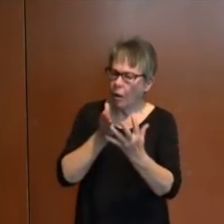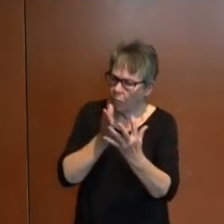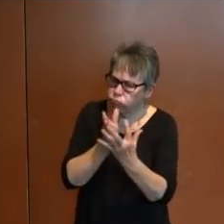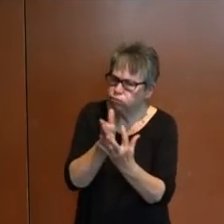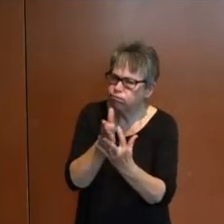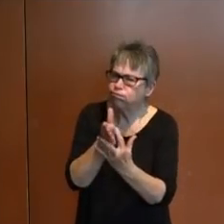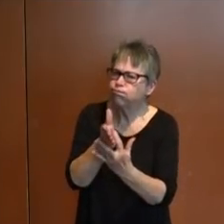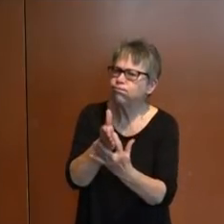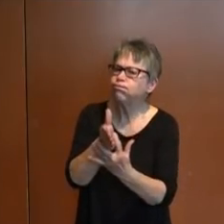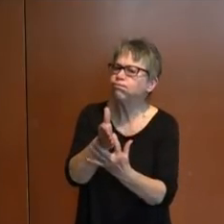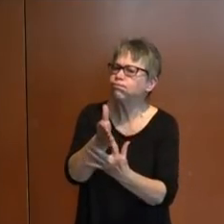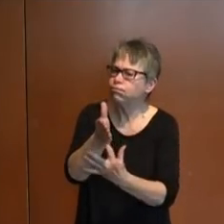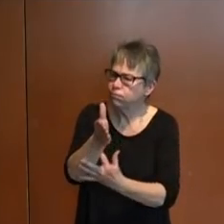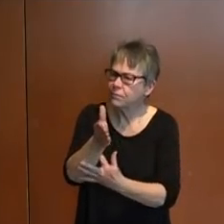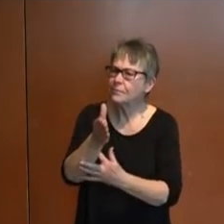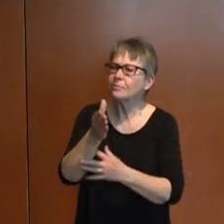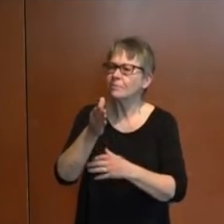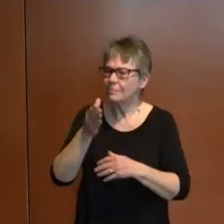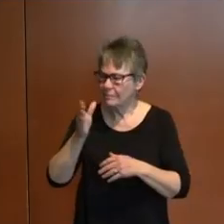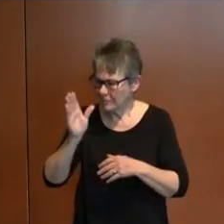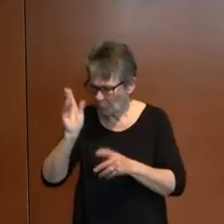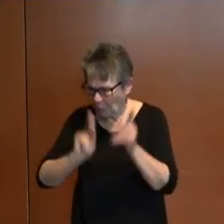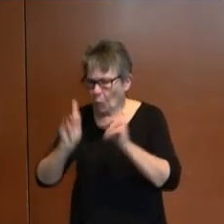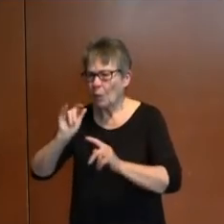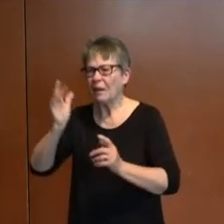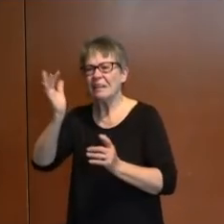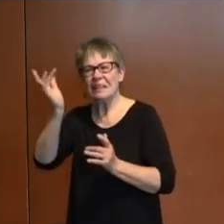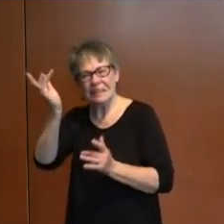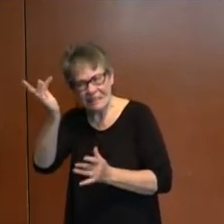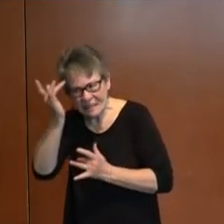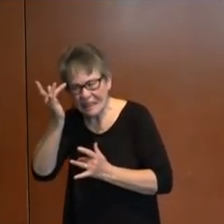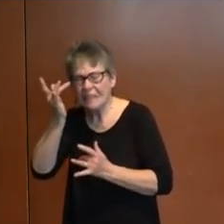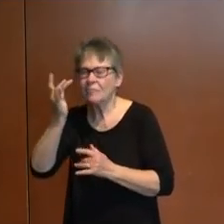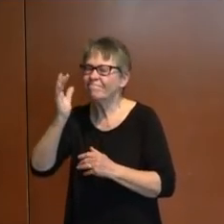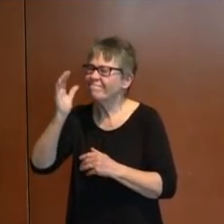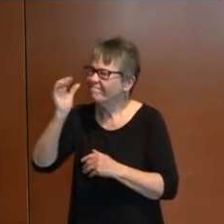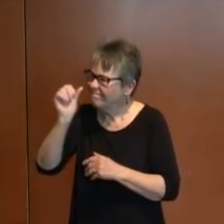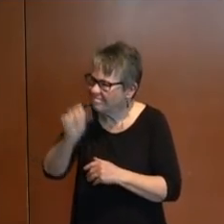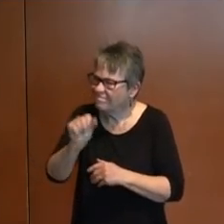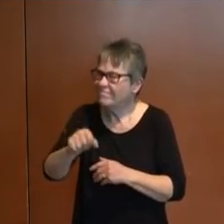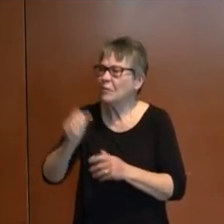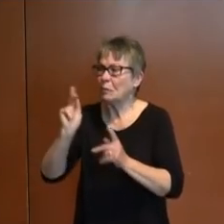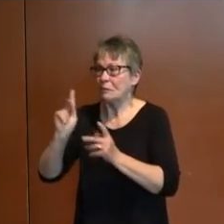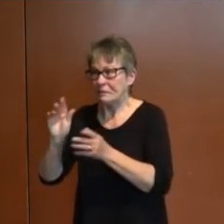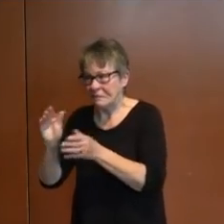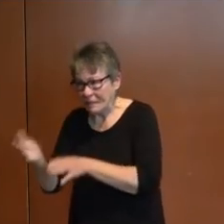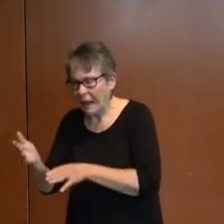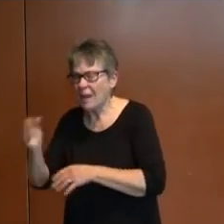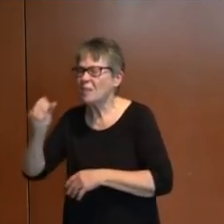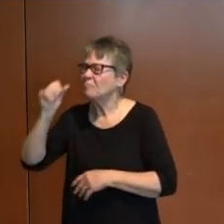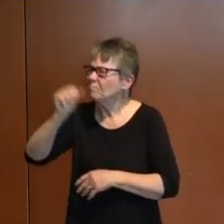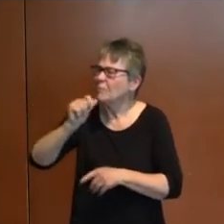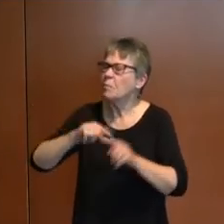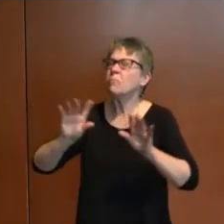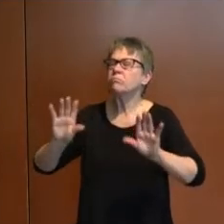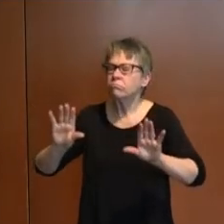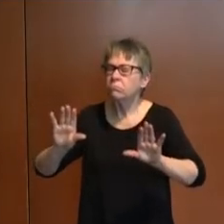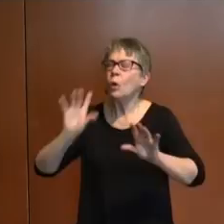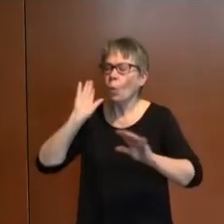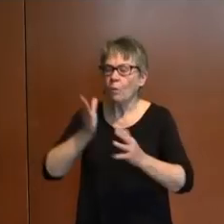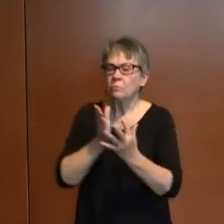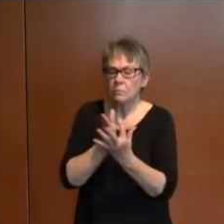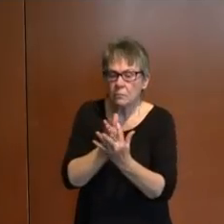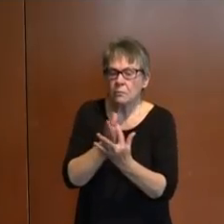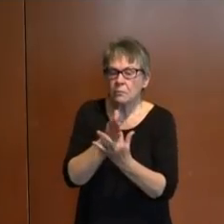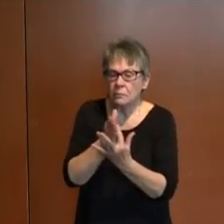each of the 9 million of us in our family, does their part, hangs together. that this is a war, and we accept that we win wars